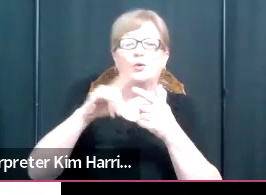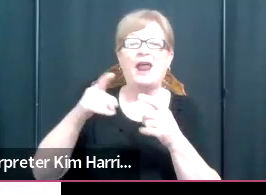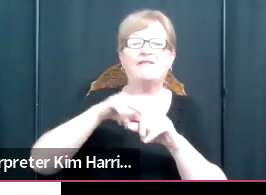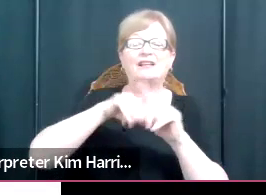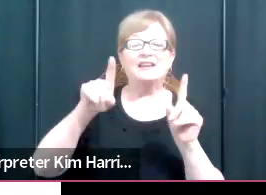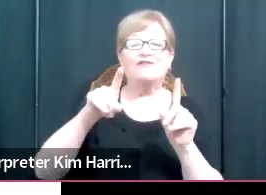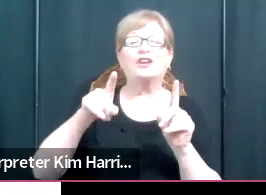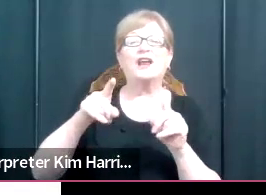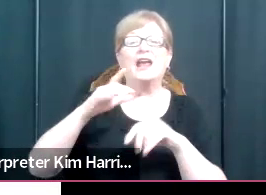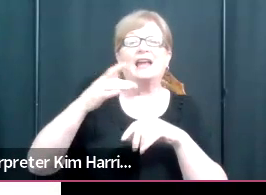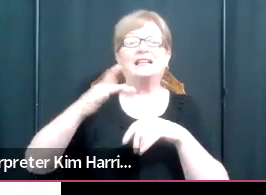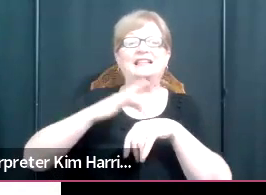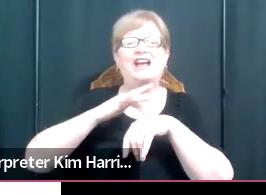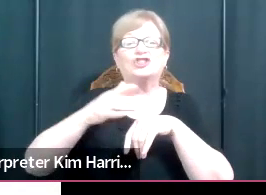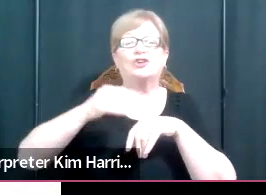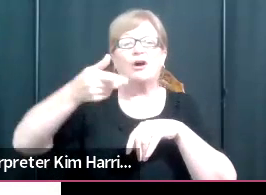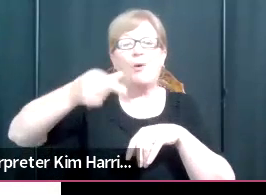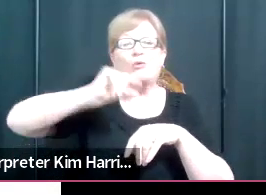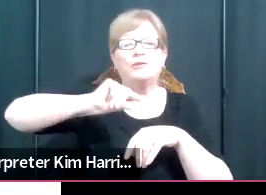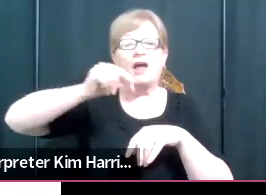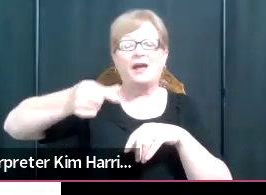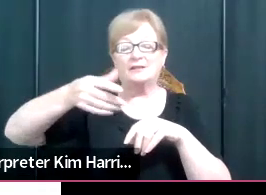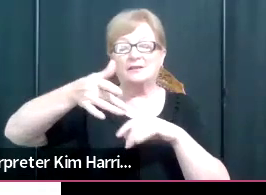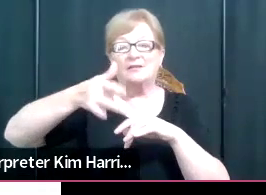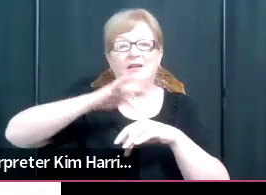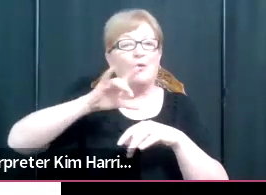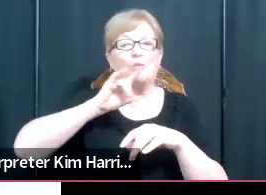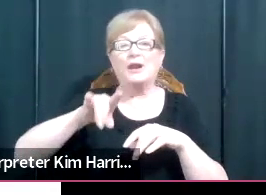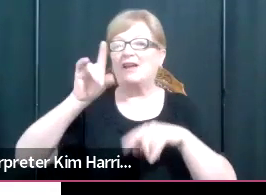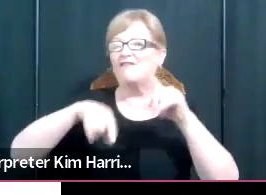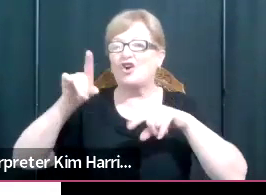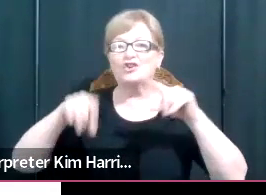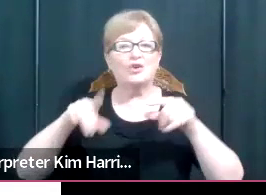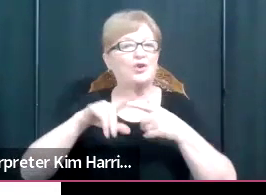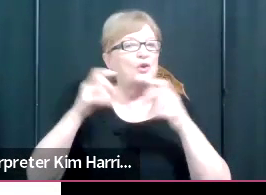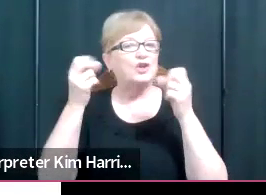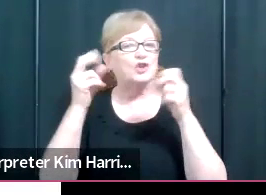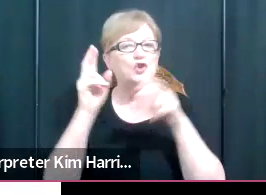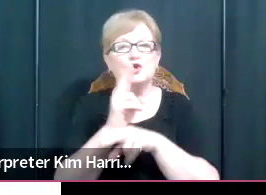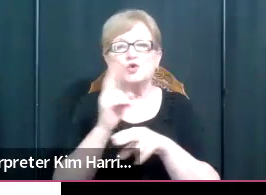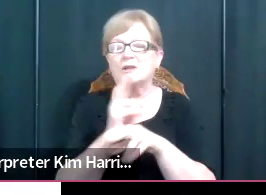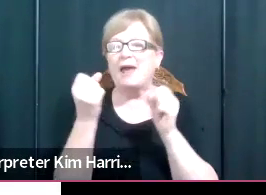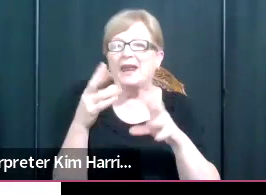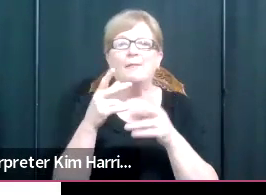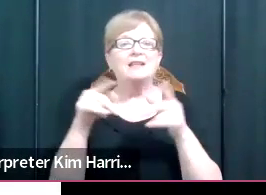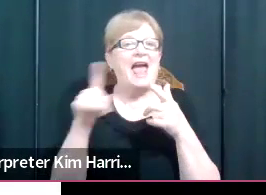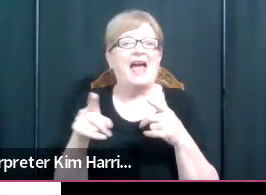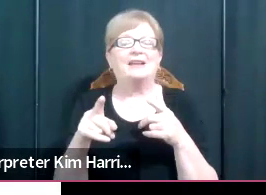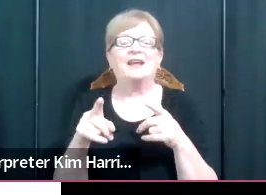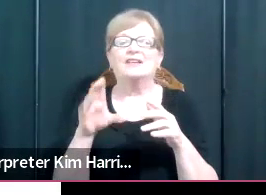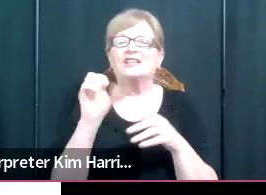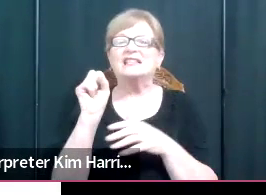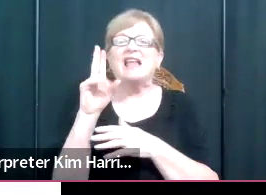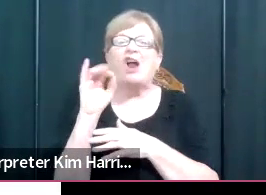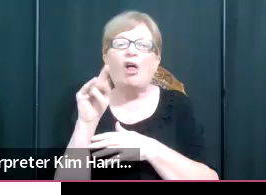like. They're really, really versatile. And subtle and travel friendly. So they're a nice option to